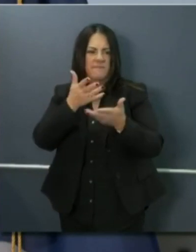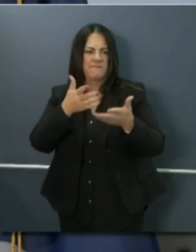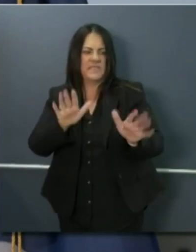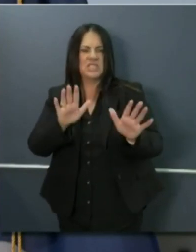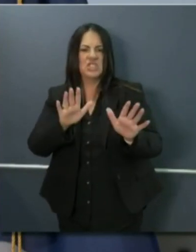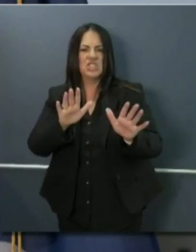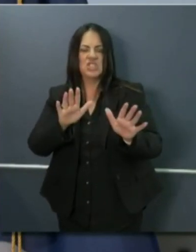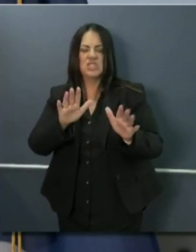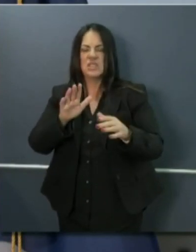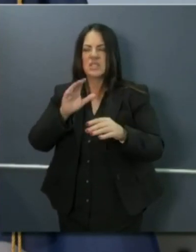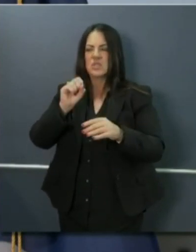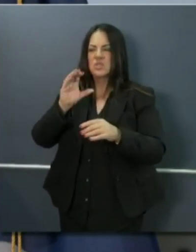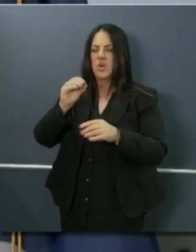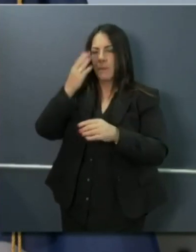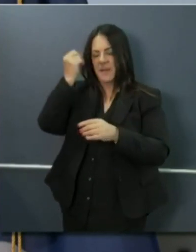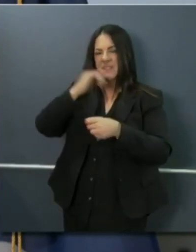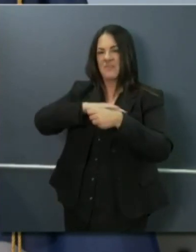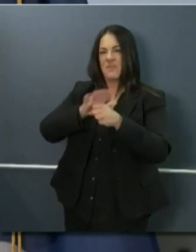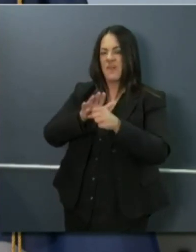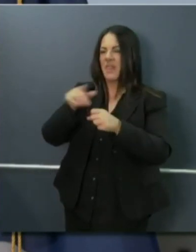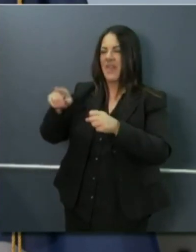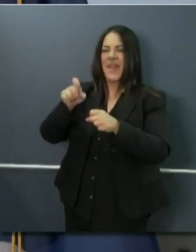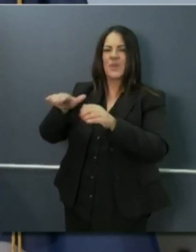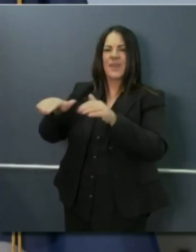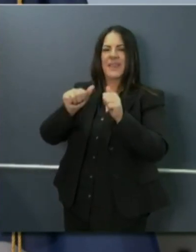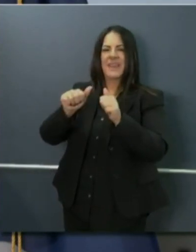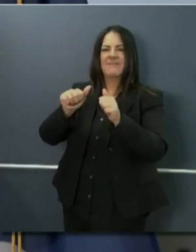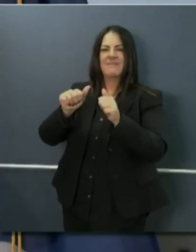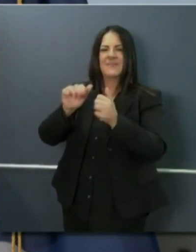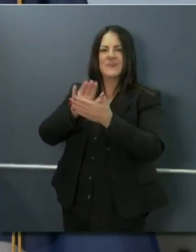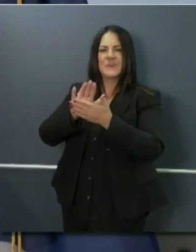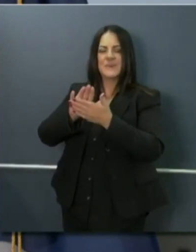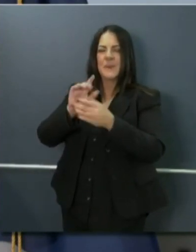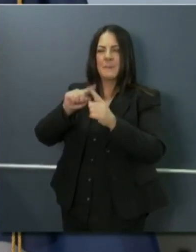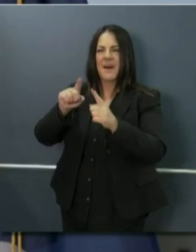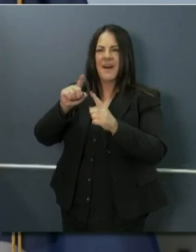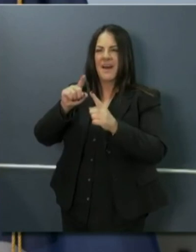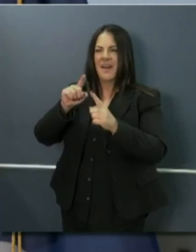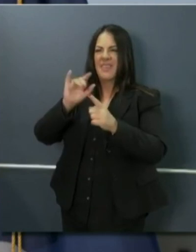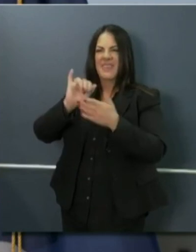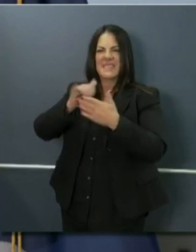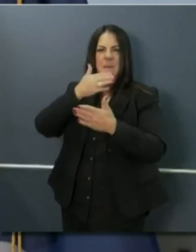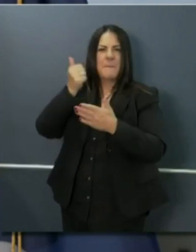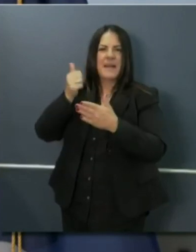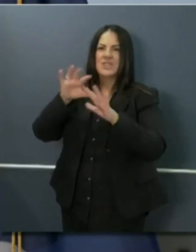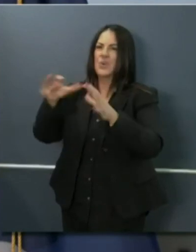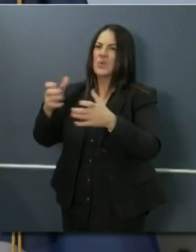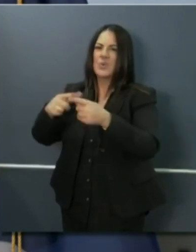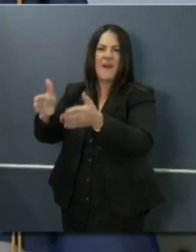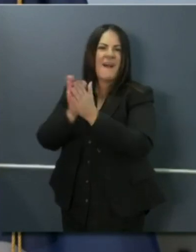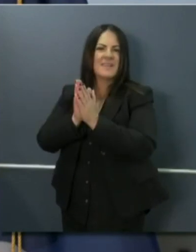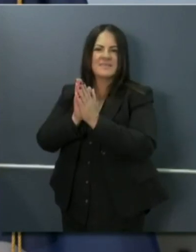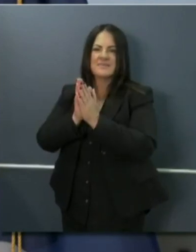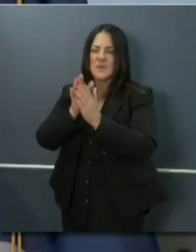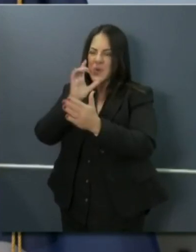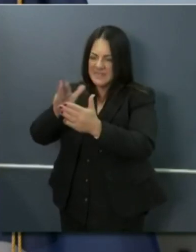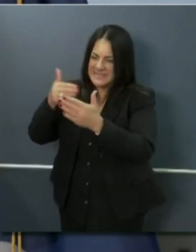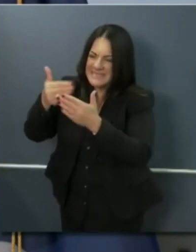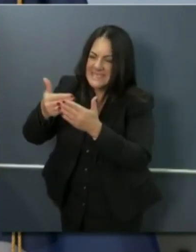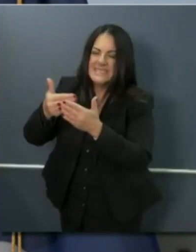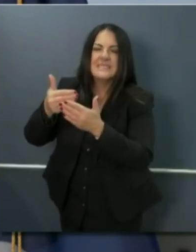COVID-19 response. So who better than those folks who are really close to being done to bring into the workforce